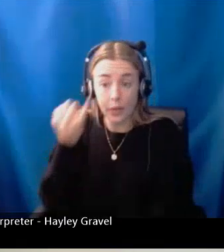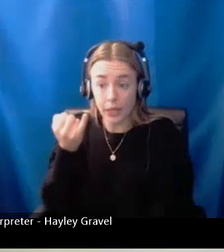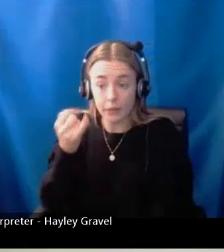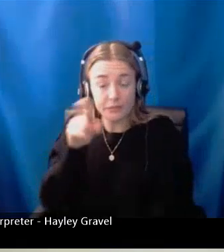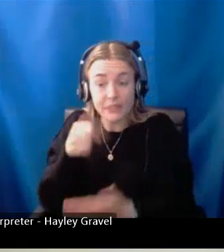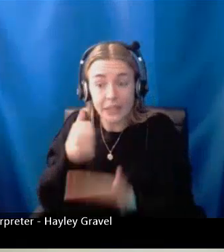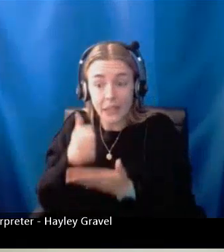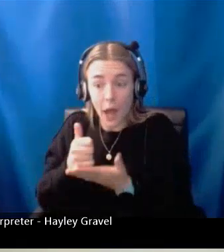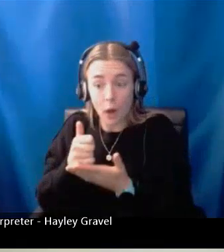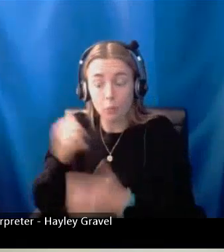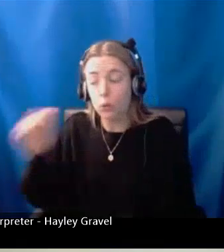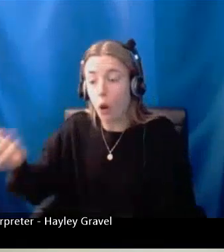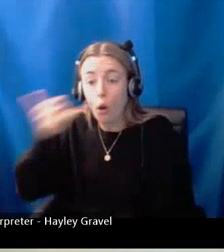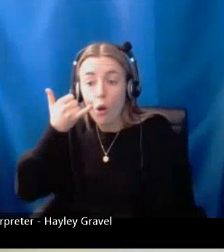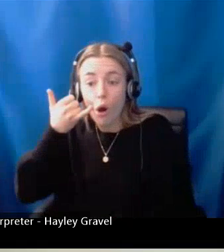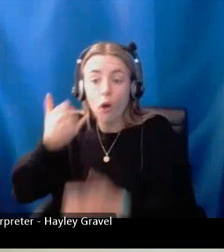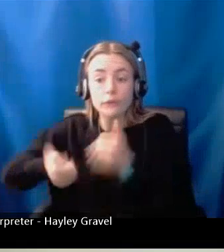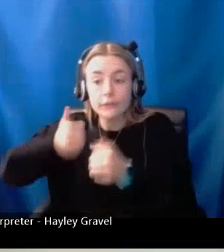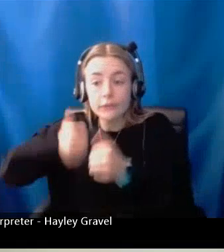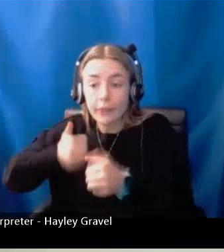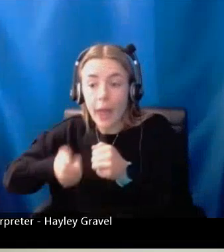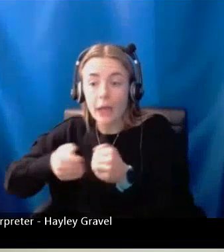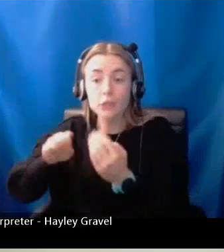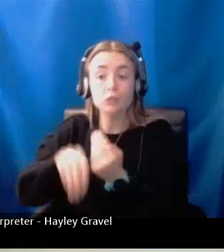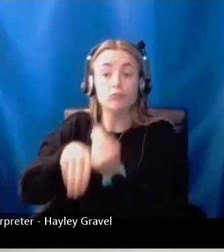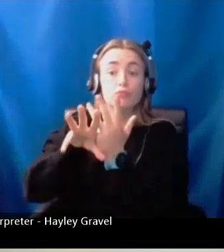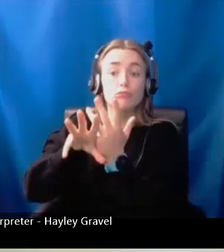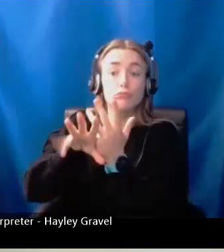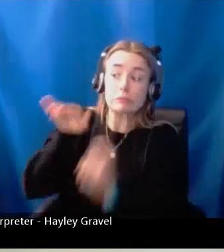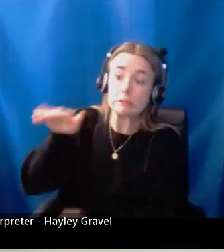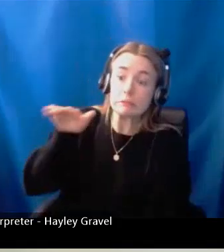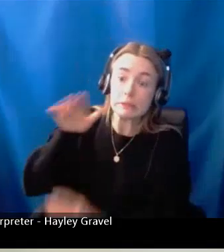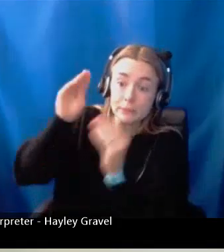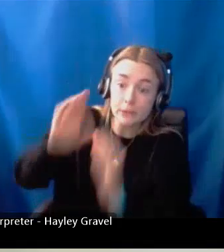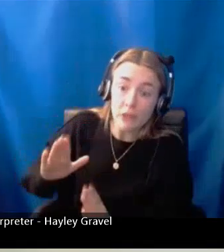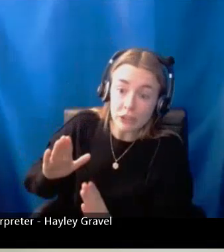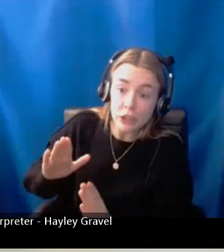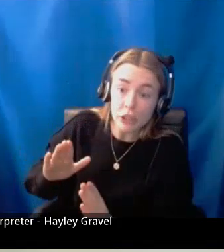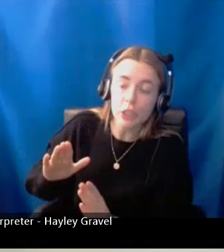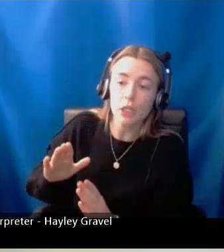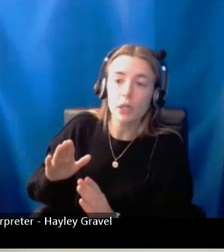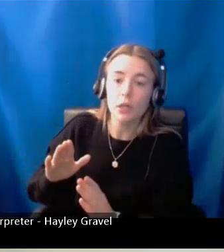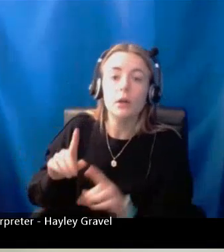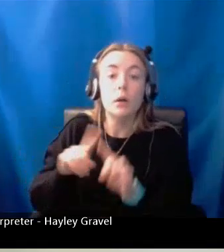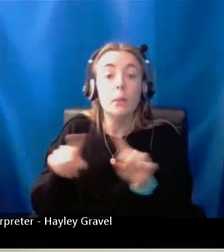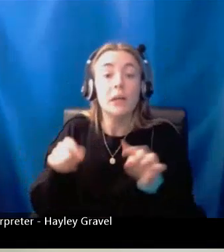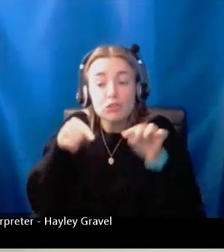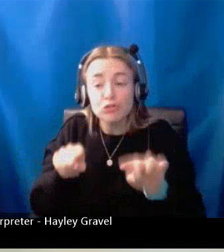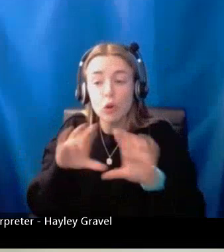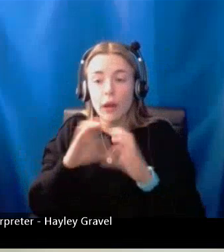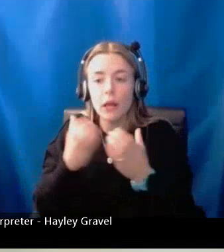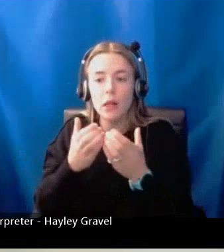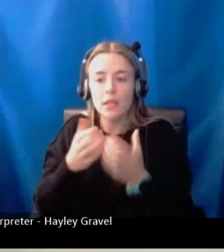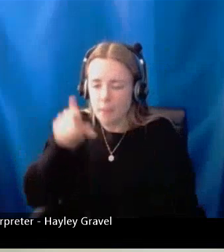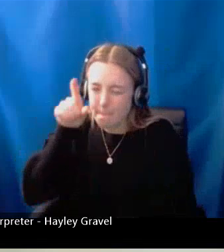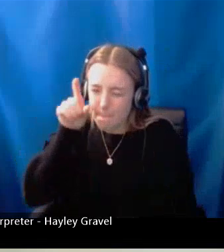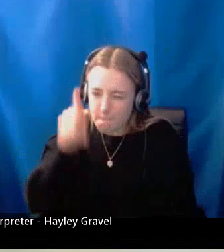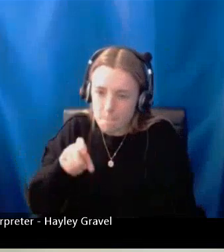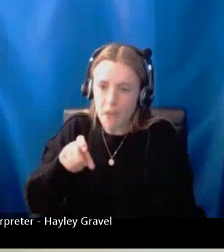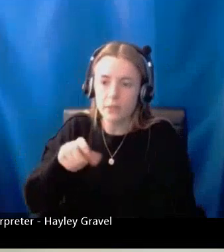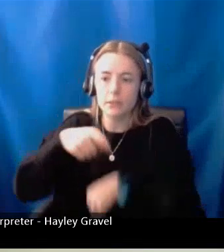But again, as I shared in that one slide, you must utilize the time I've given you.